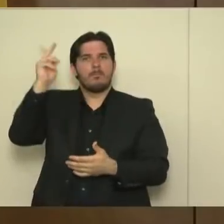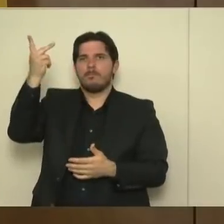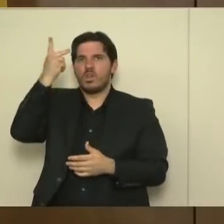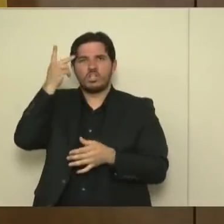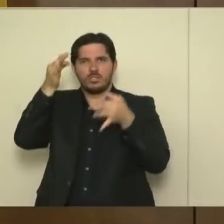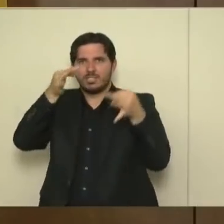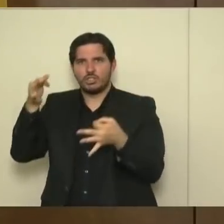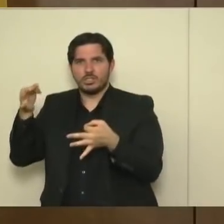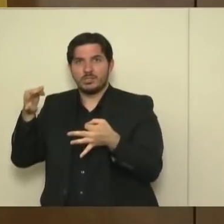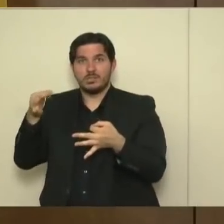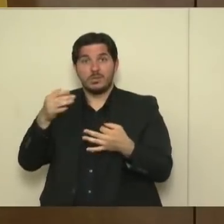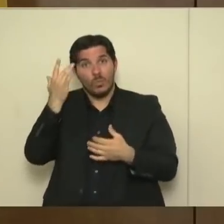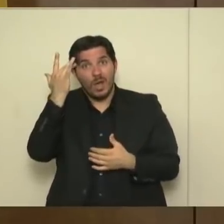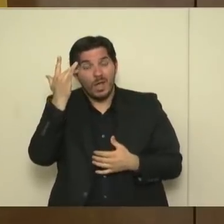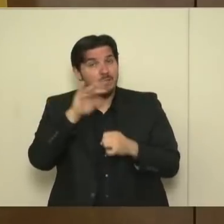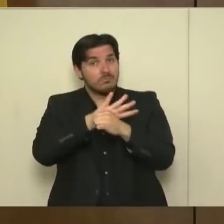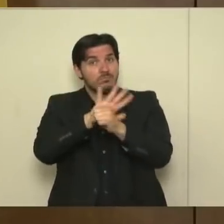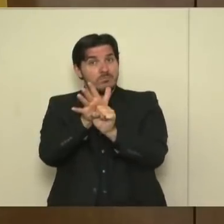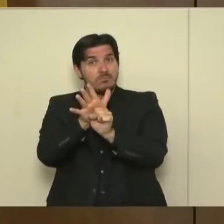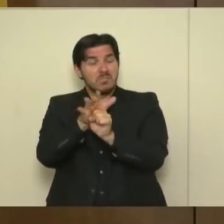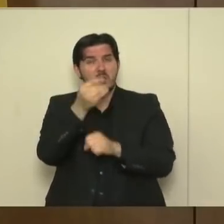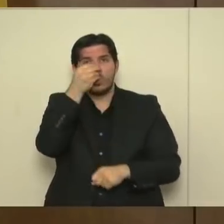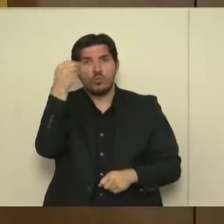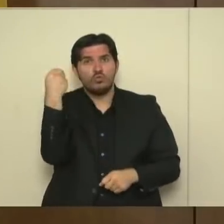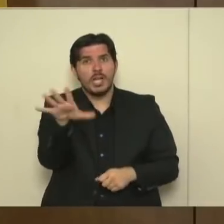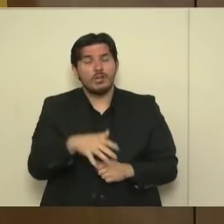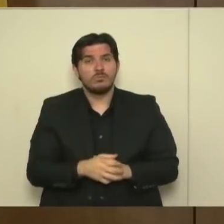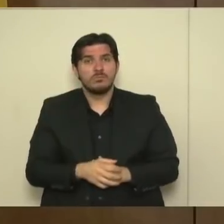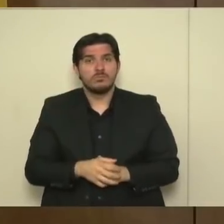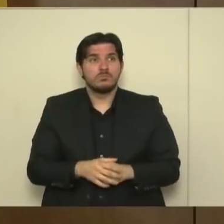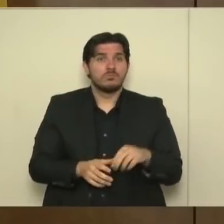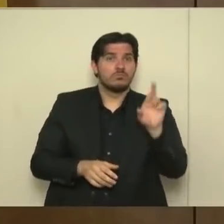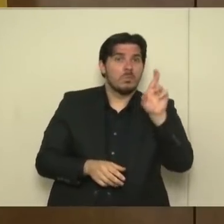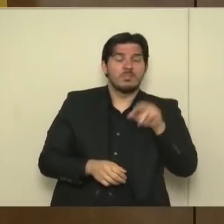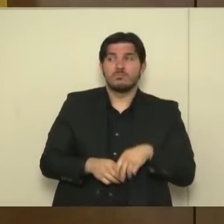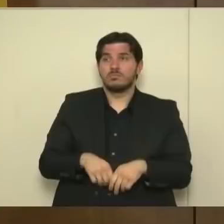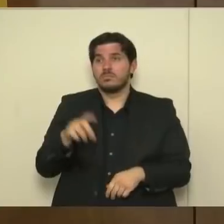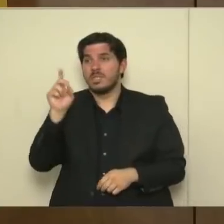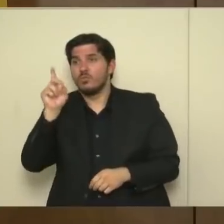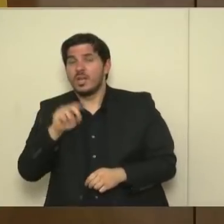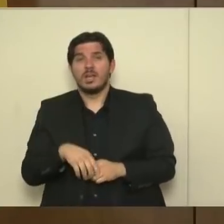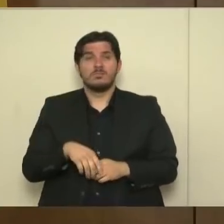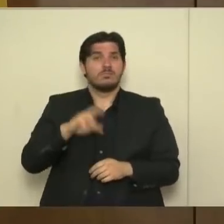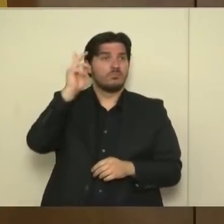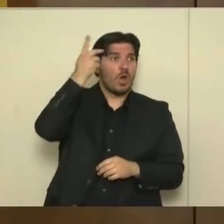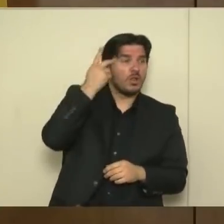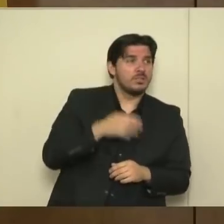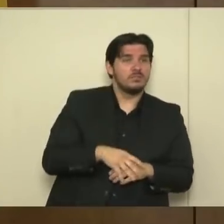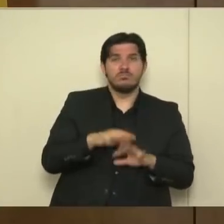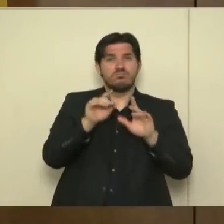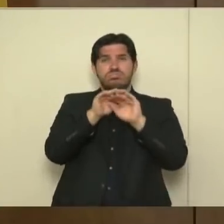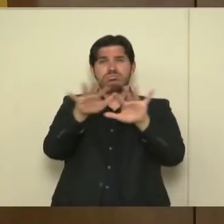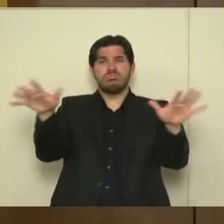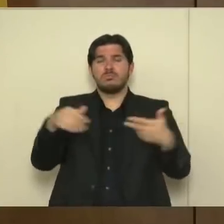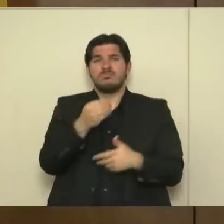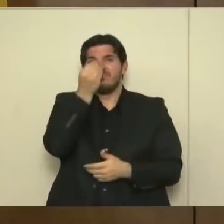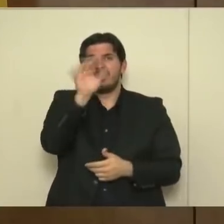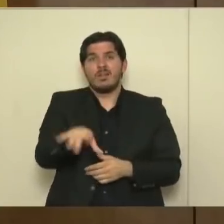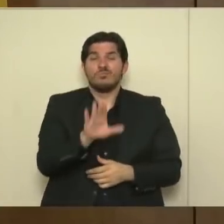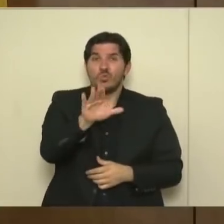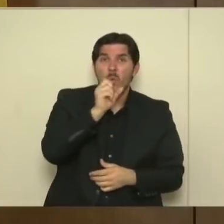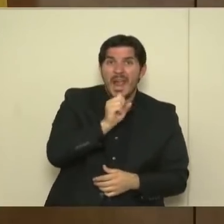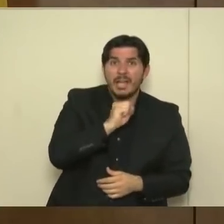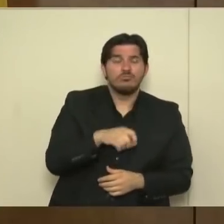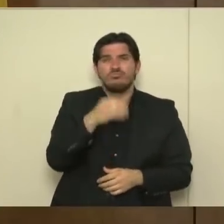your political affiliation is. It doesn't care about your politics. It doesn't care how old you are. It is